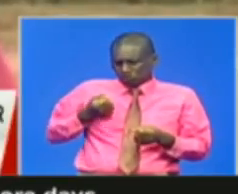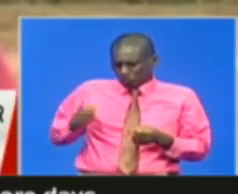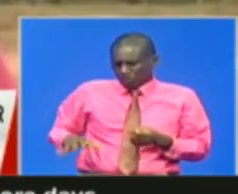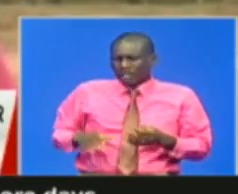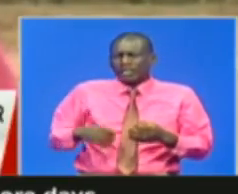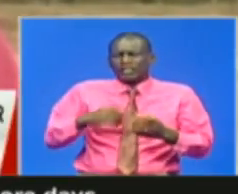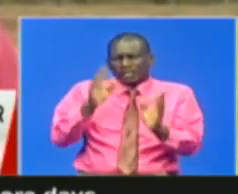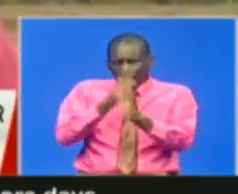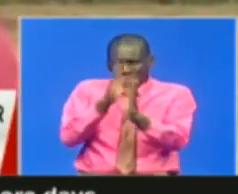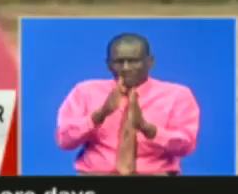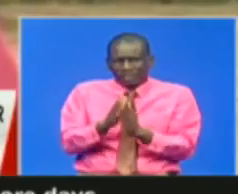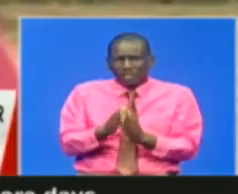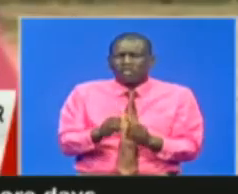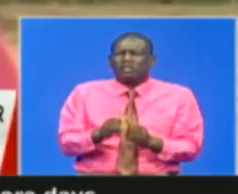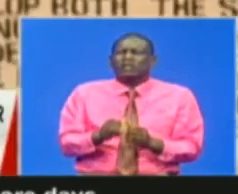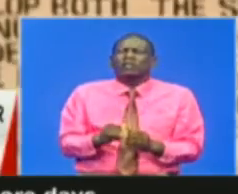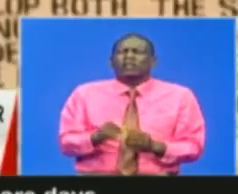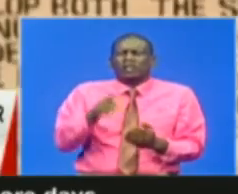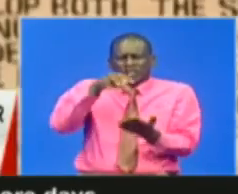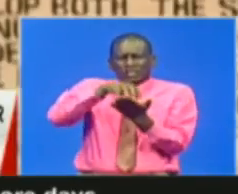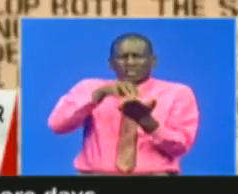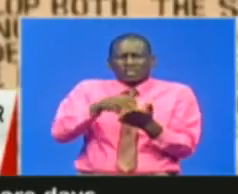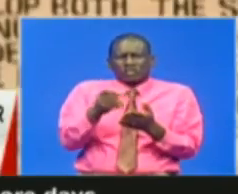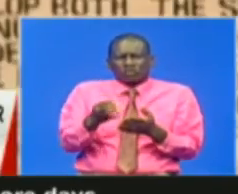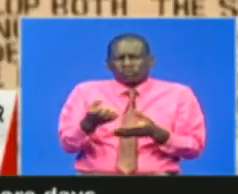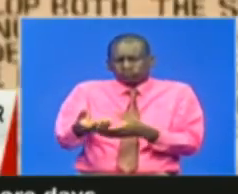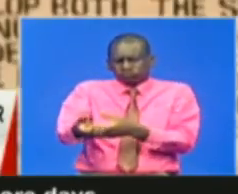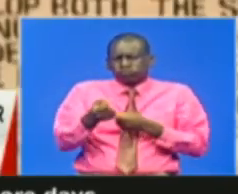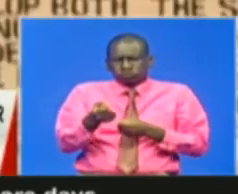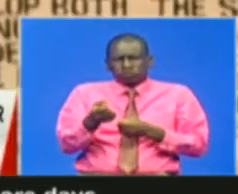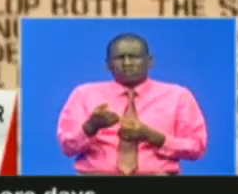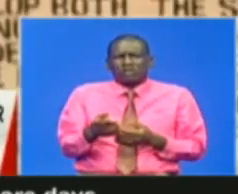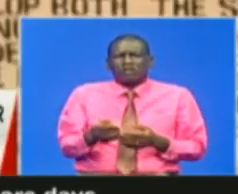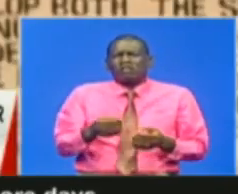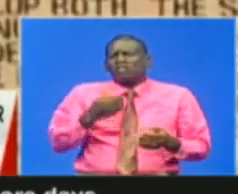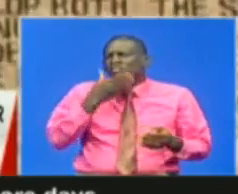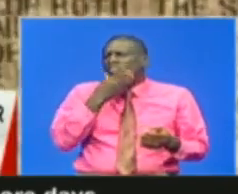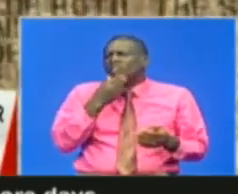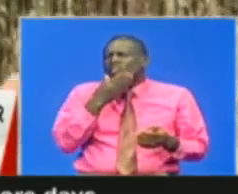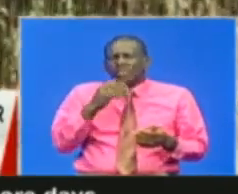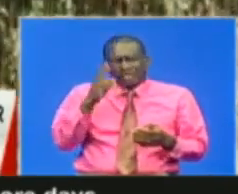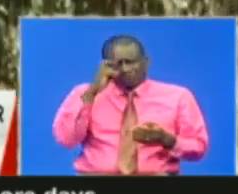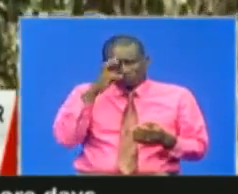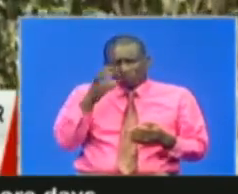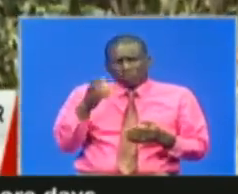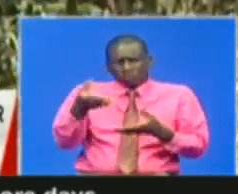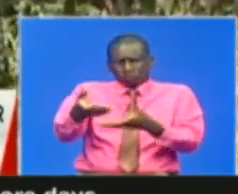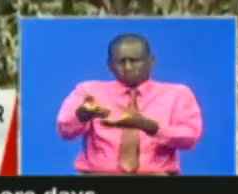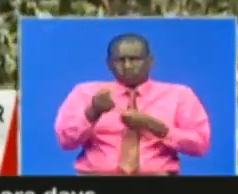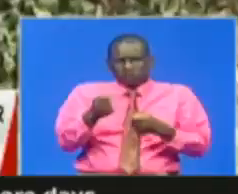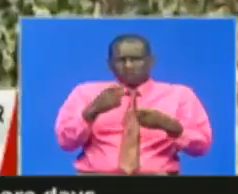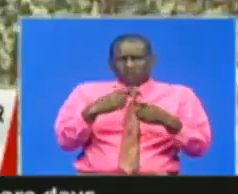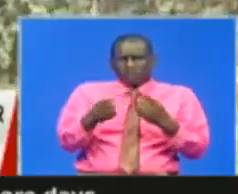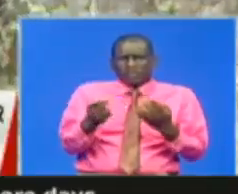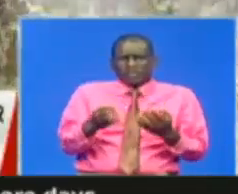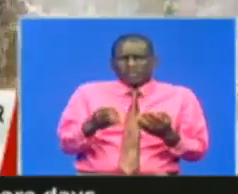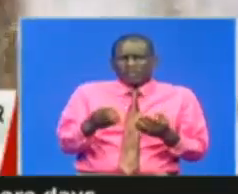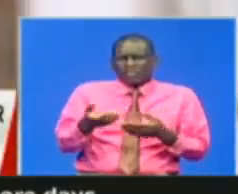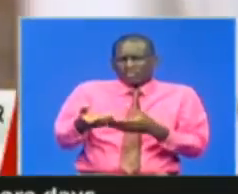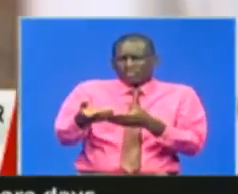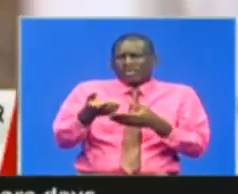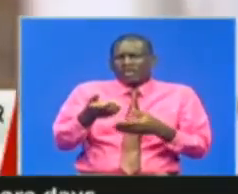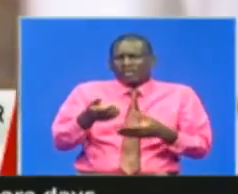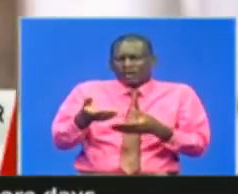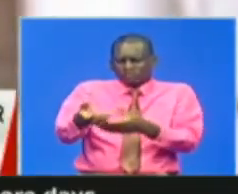It is a case of the familiar defiler. Her father is allegedly unfortunately had a defiler on